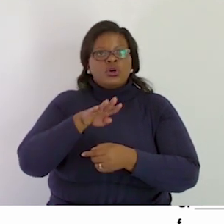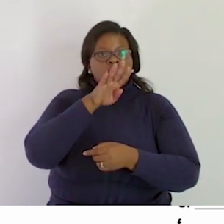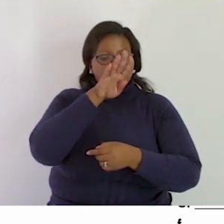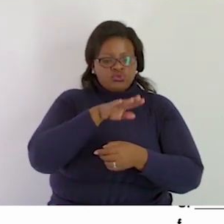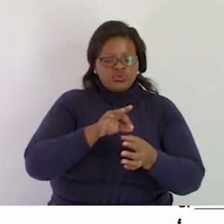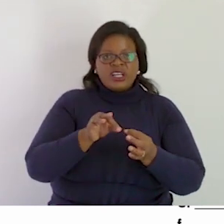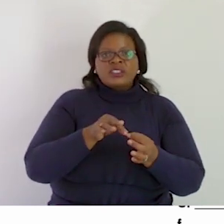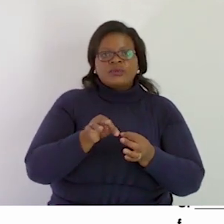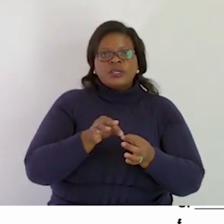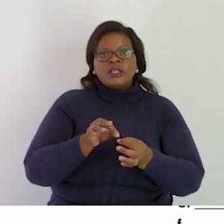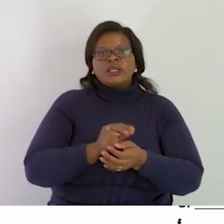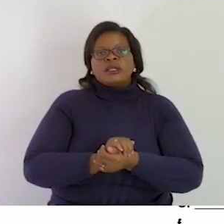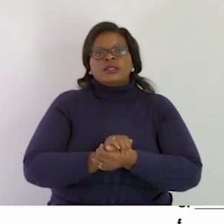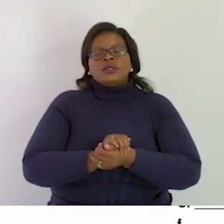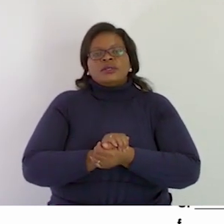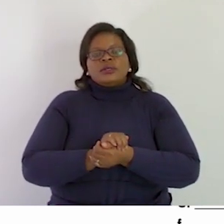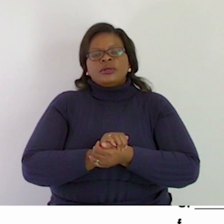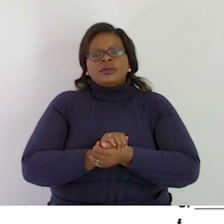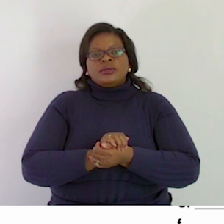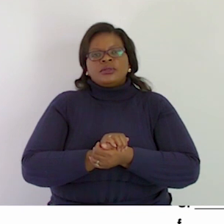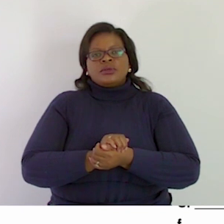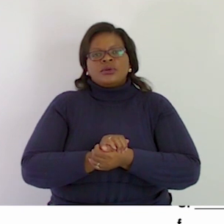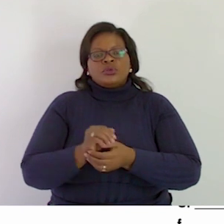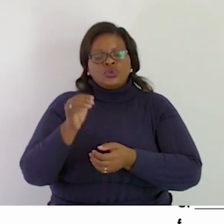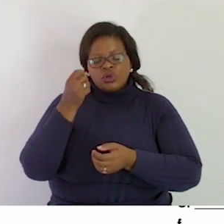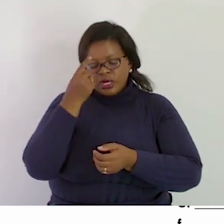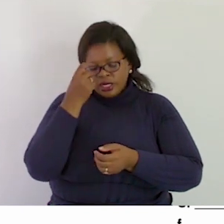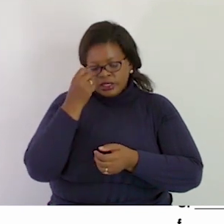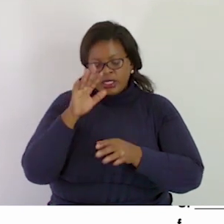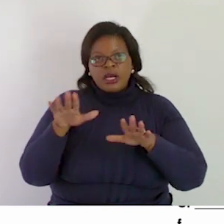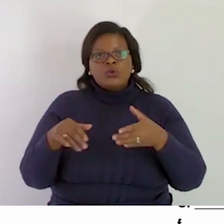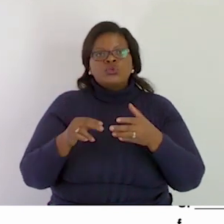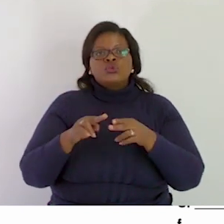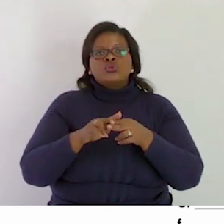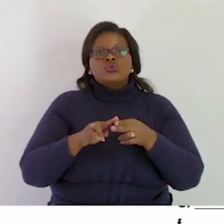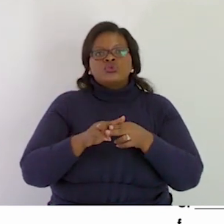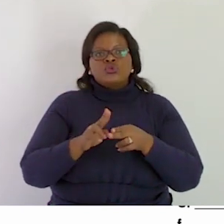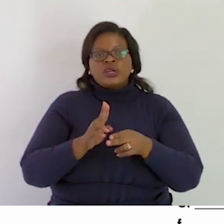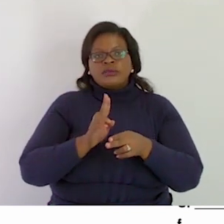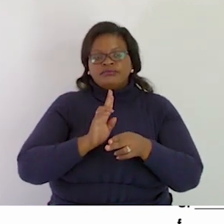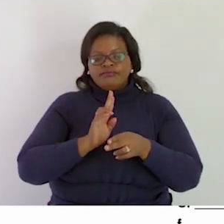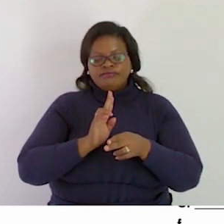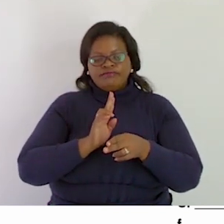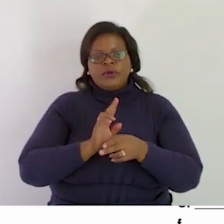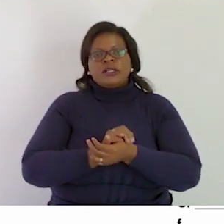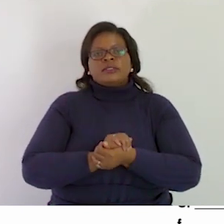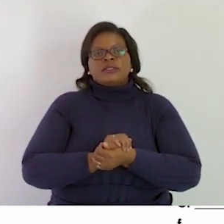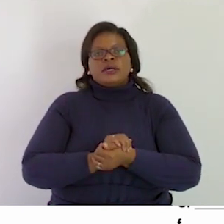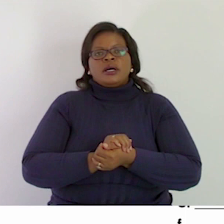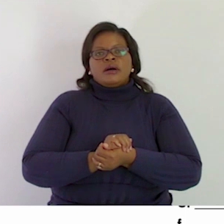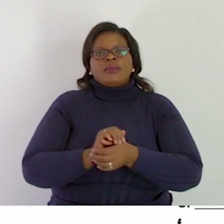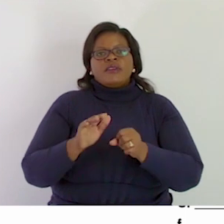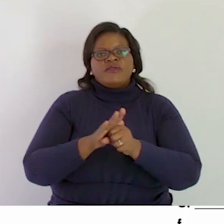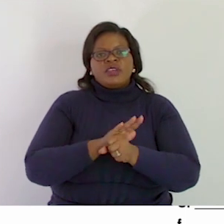on the chalkboard, you should be able to use these properties and fill in the correct letter. For example,